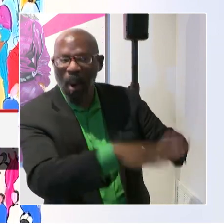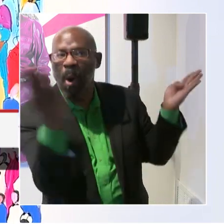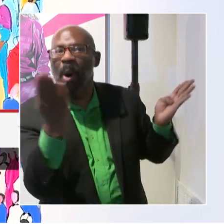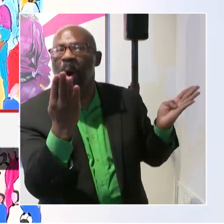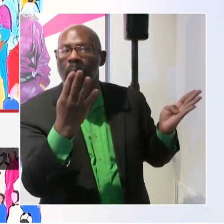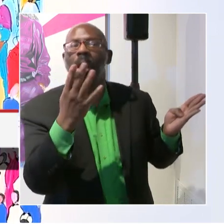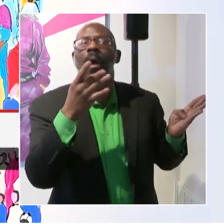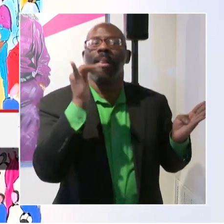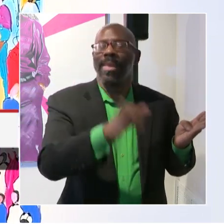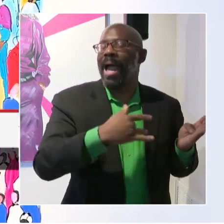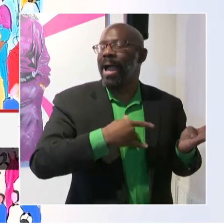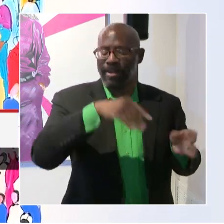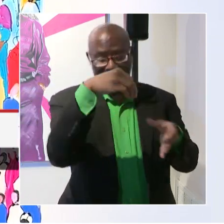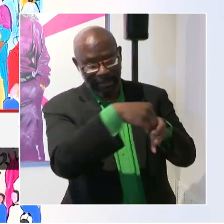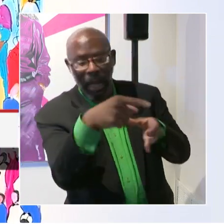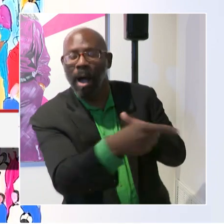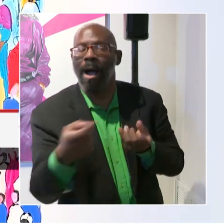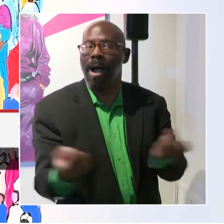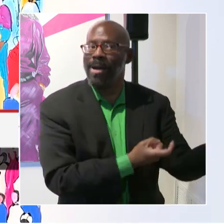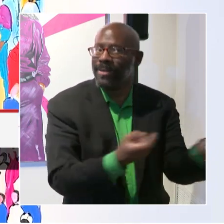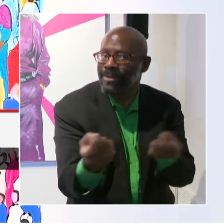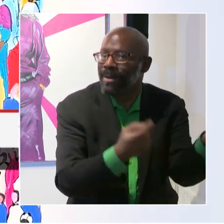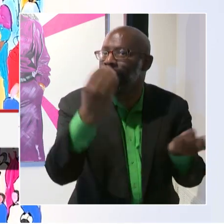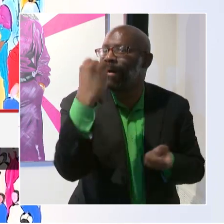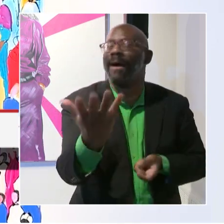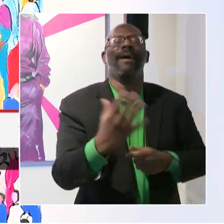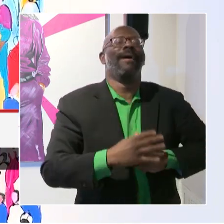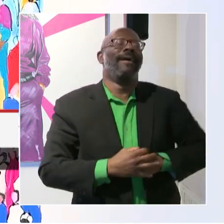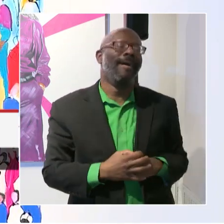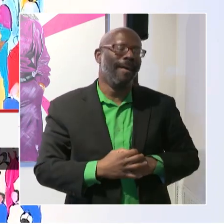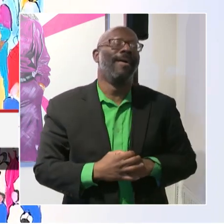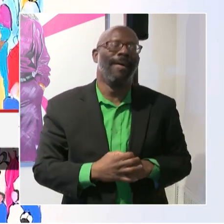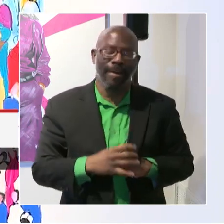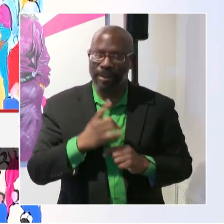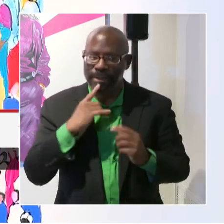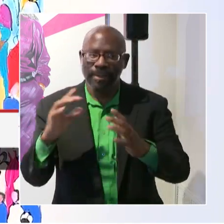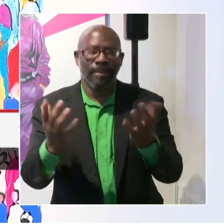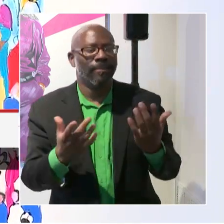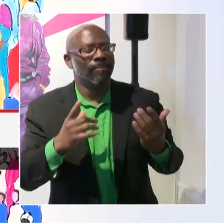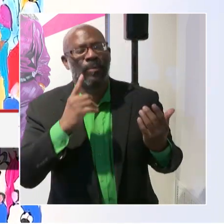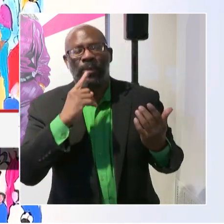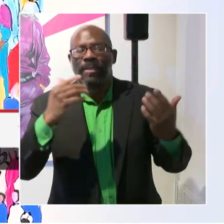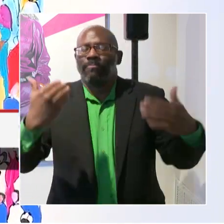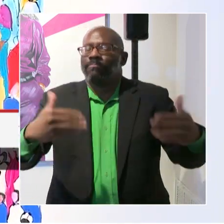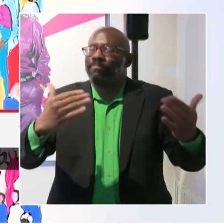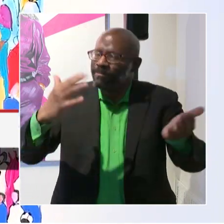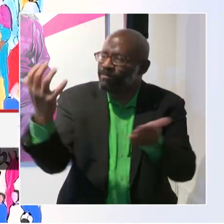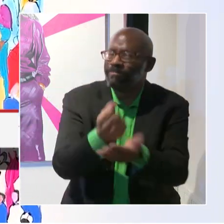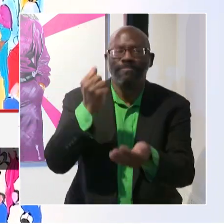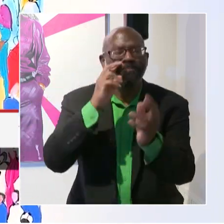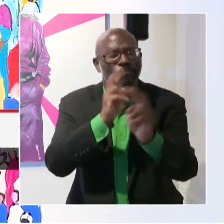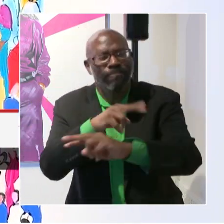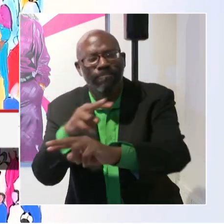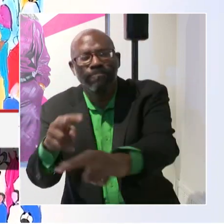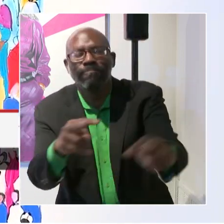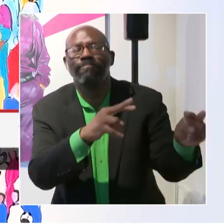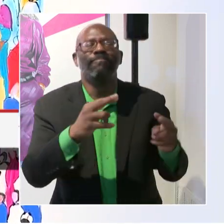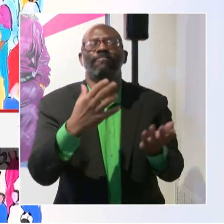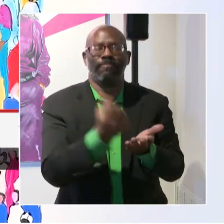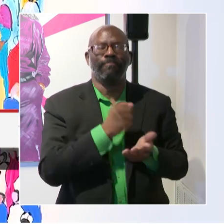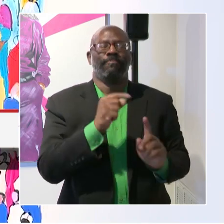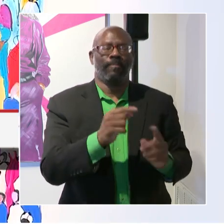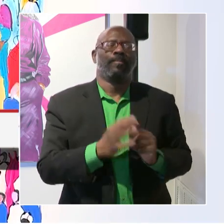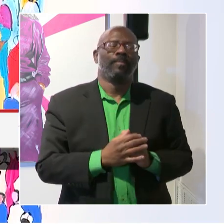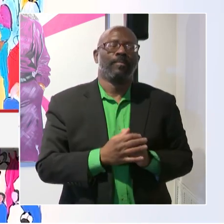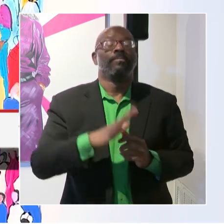time. So there are lots of things. Keep it up. Keep checking out your apps and seeing what's going on down there. And then lastly, but not